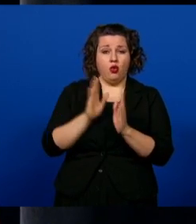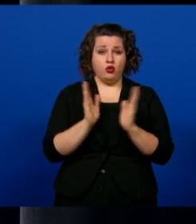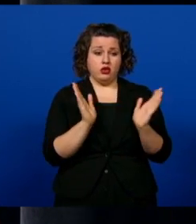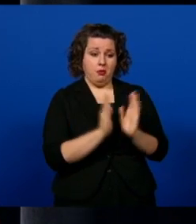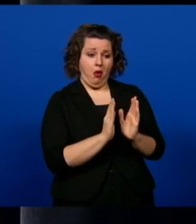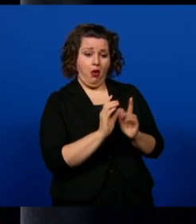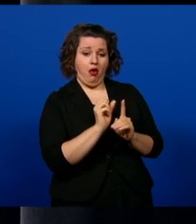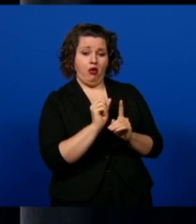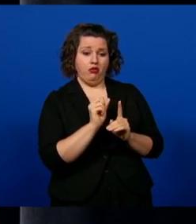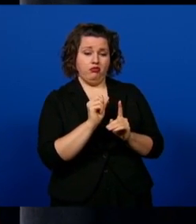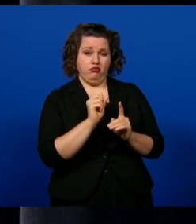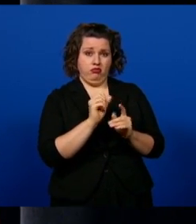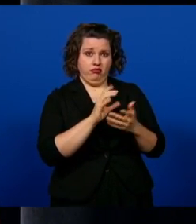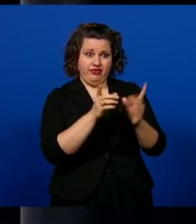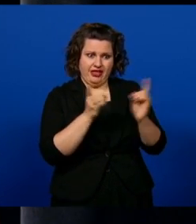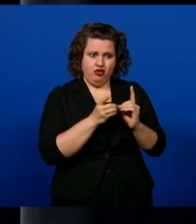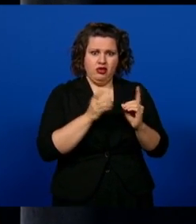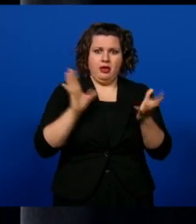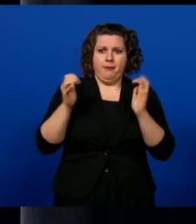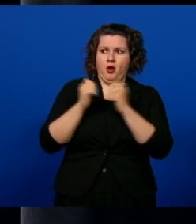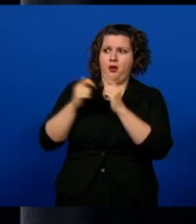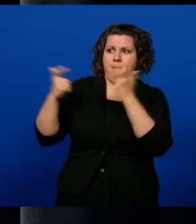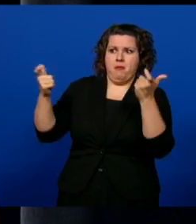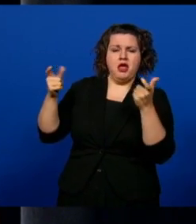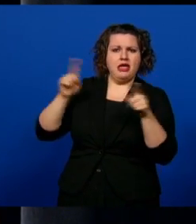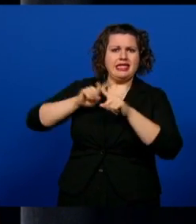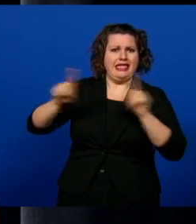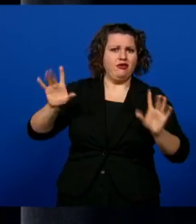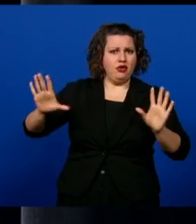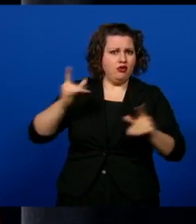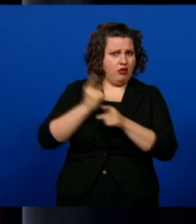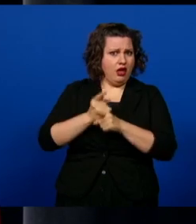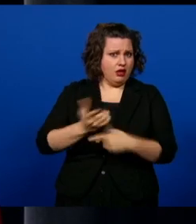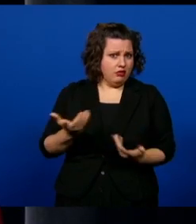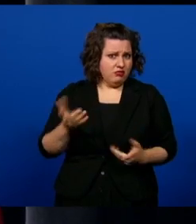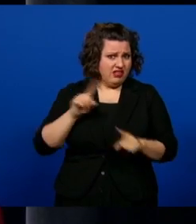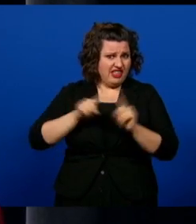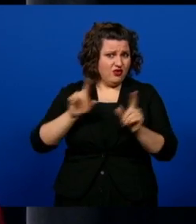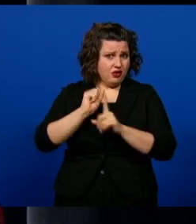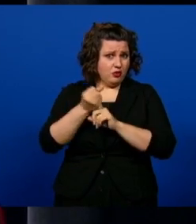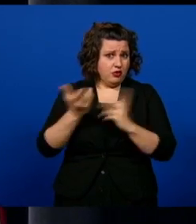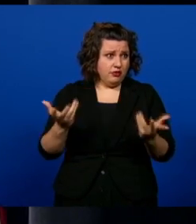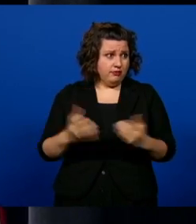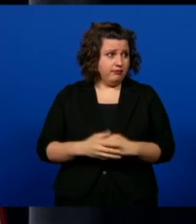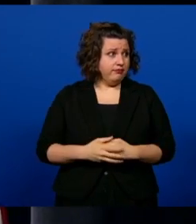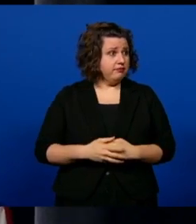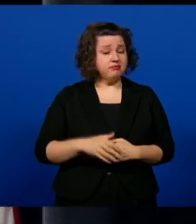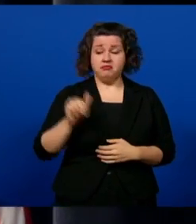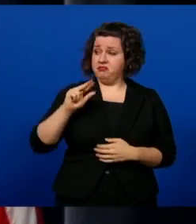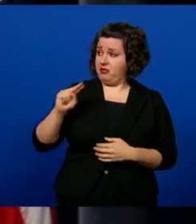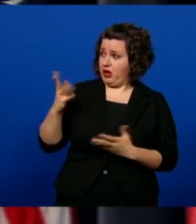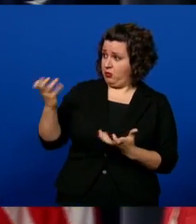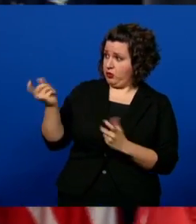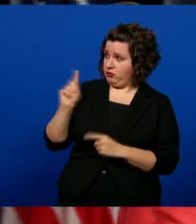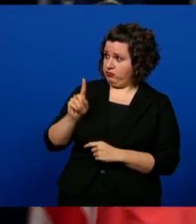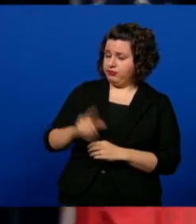districts, aren't they different than some of the larger ones? Anne, do you want to talk about that?